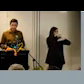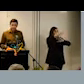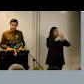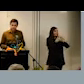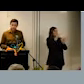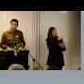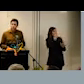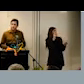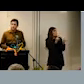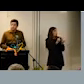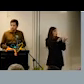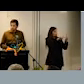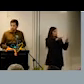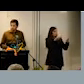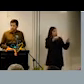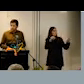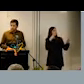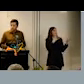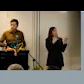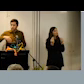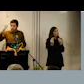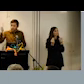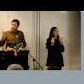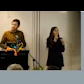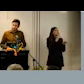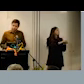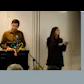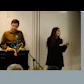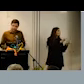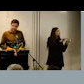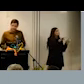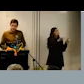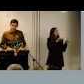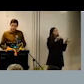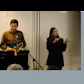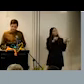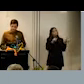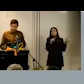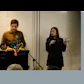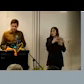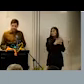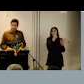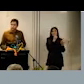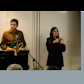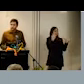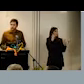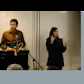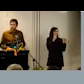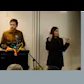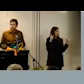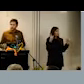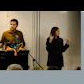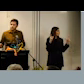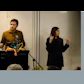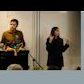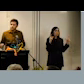this is what the brain activity would look like while he's deep asleep. It's quite slow, big amplitude. And indeed, that's quite different from when Tim's awake,